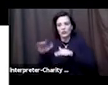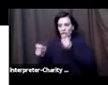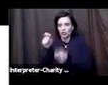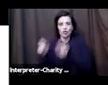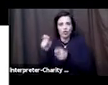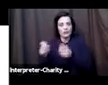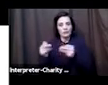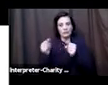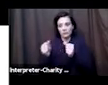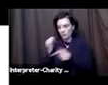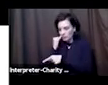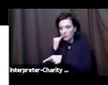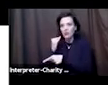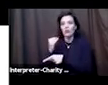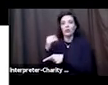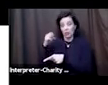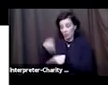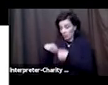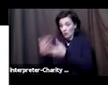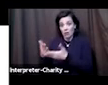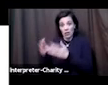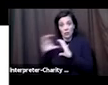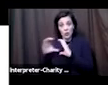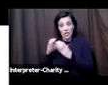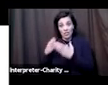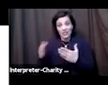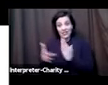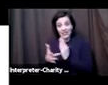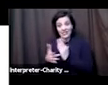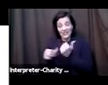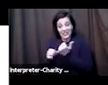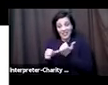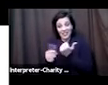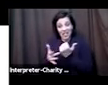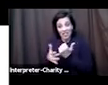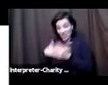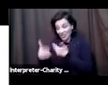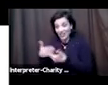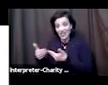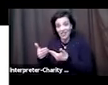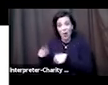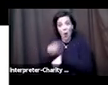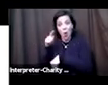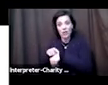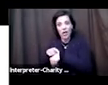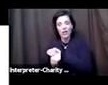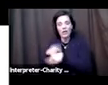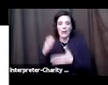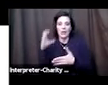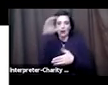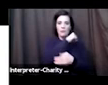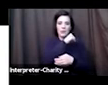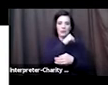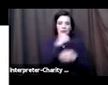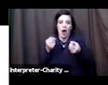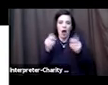a process to get somebody something takes a long time, then we might miss our window of